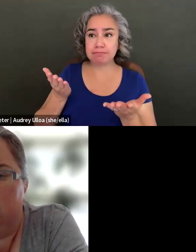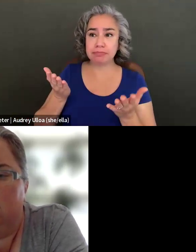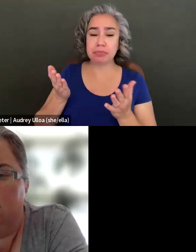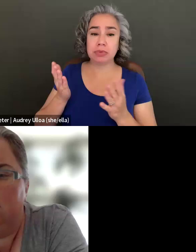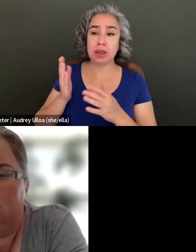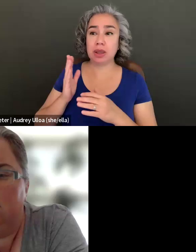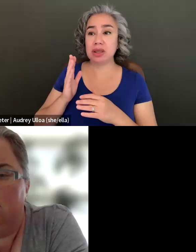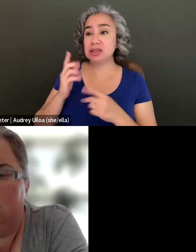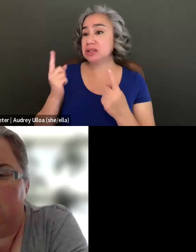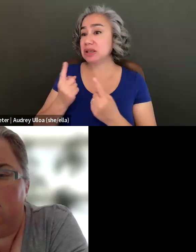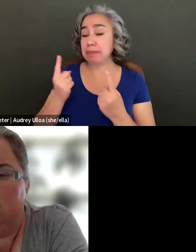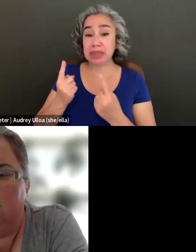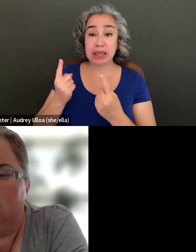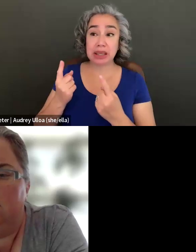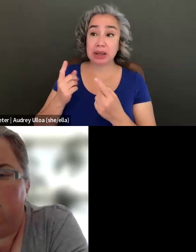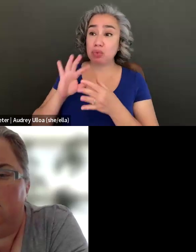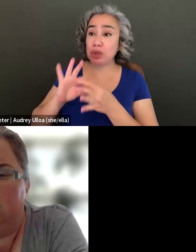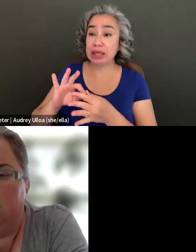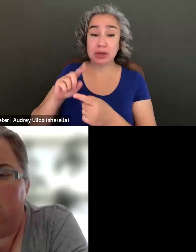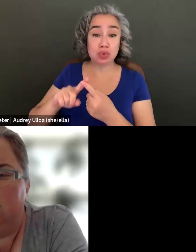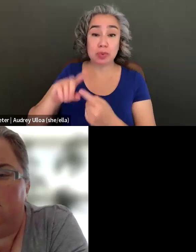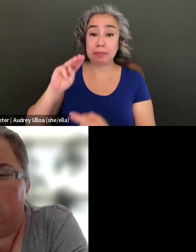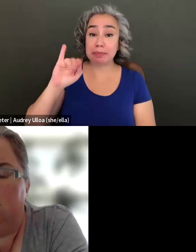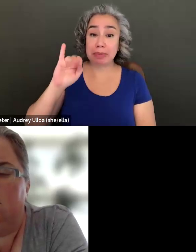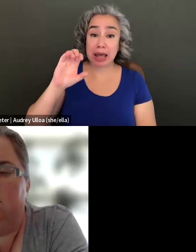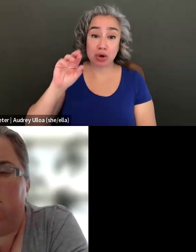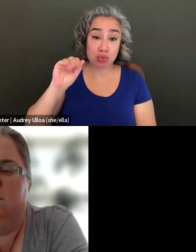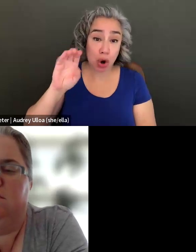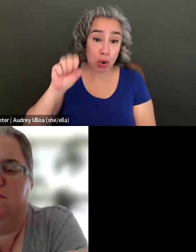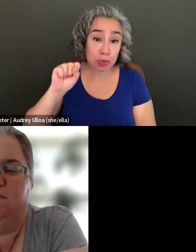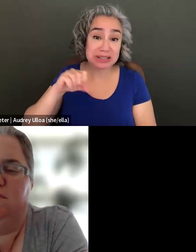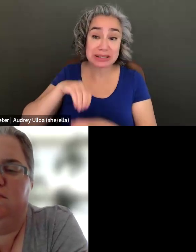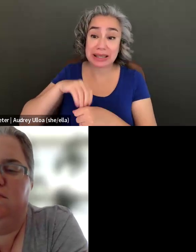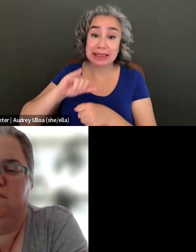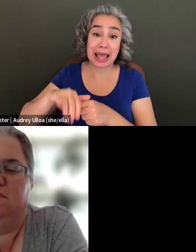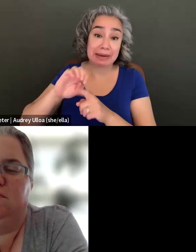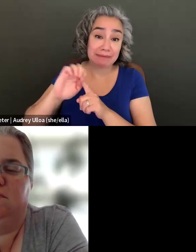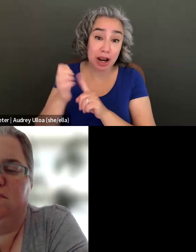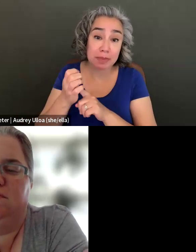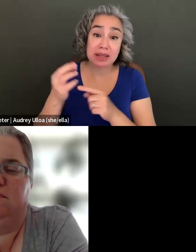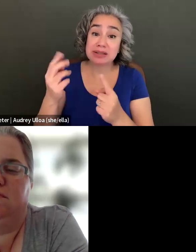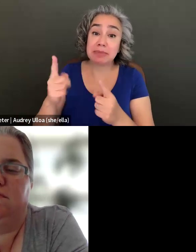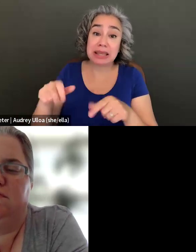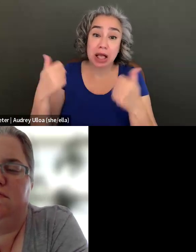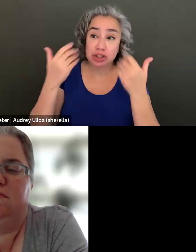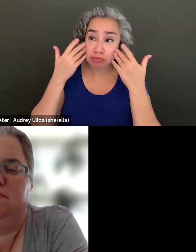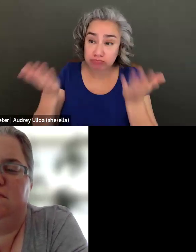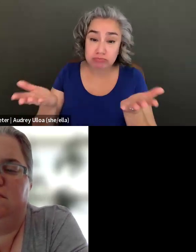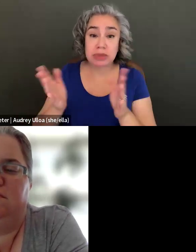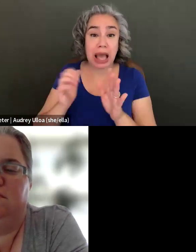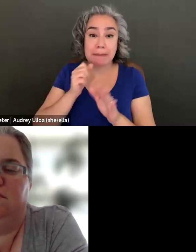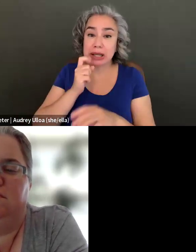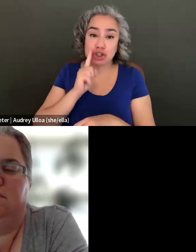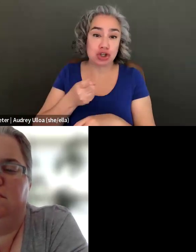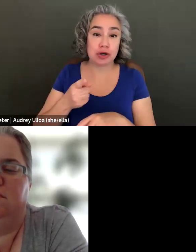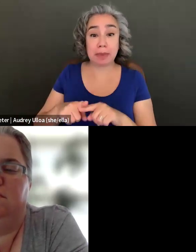to do with the microbes in that environment or something else. Unfortunately, I am really not sure.